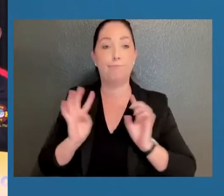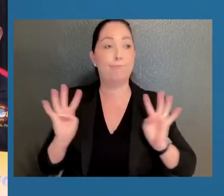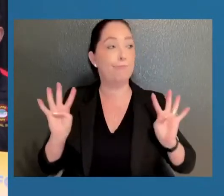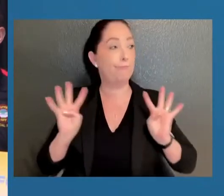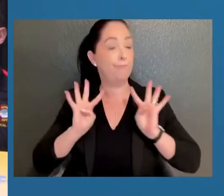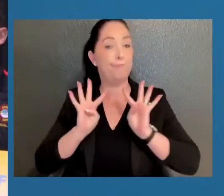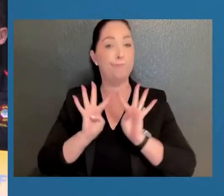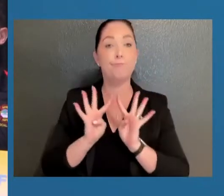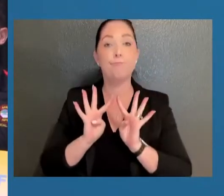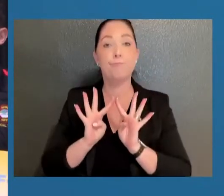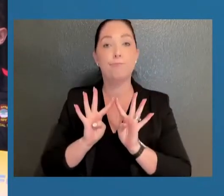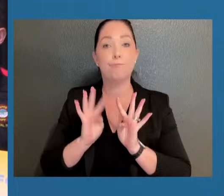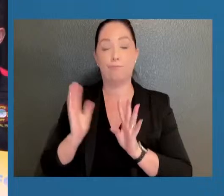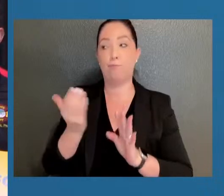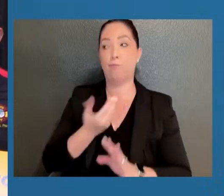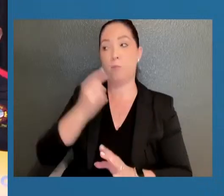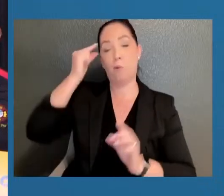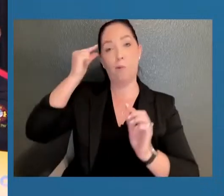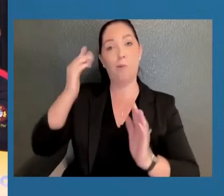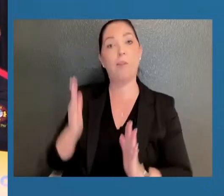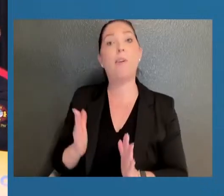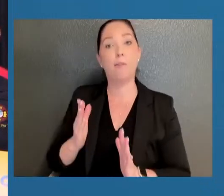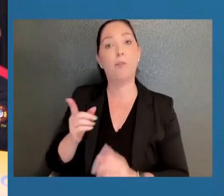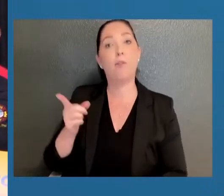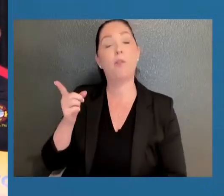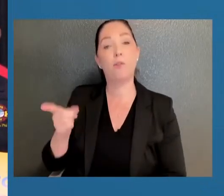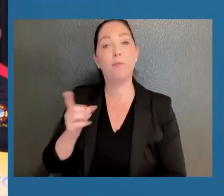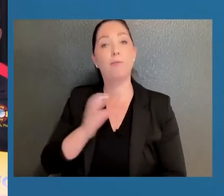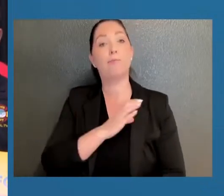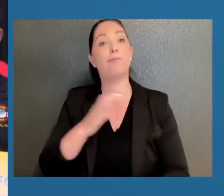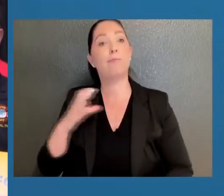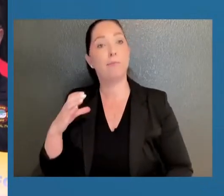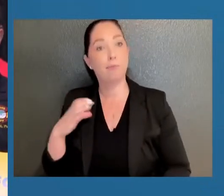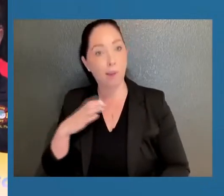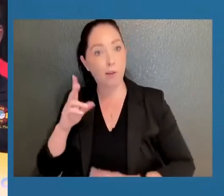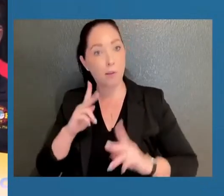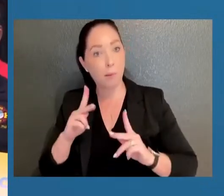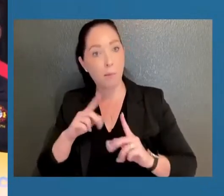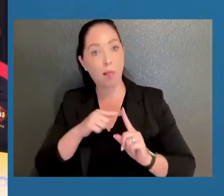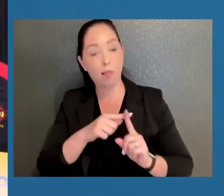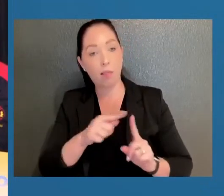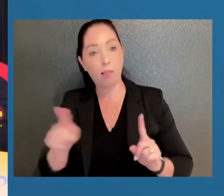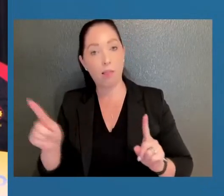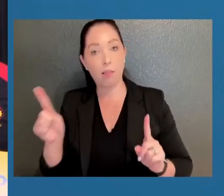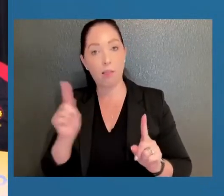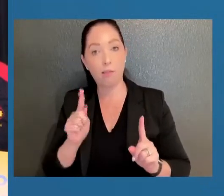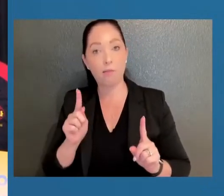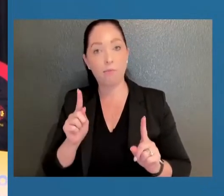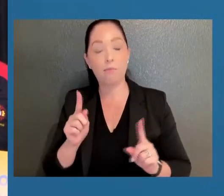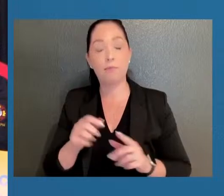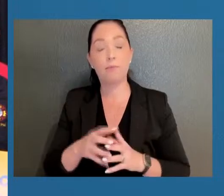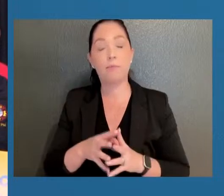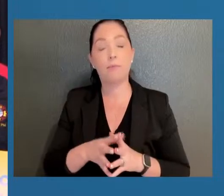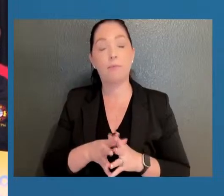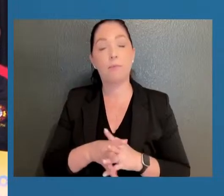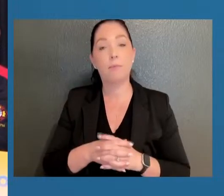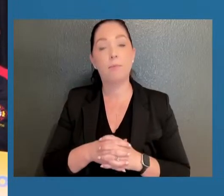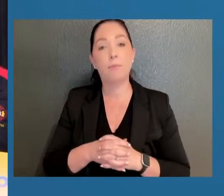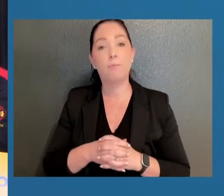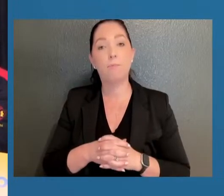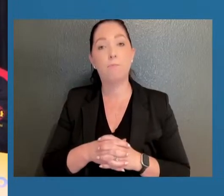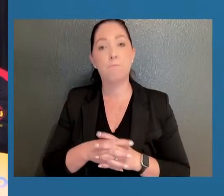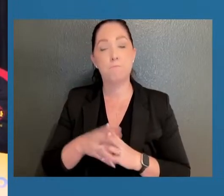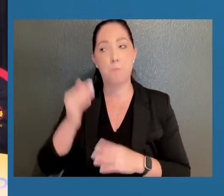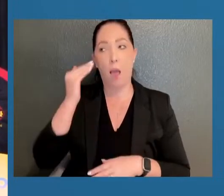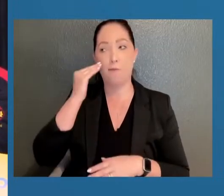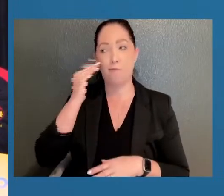with our governor, Kathy Hochul, and our Congressman, Tim Kennedy. I've known both of them for a